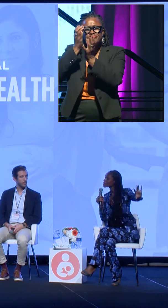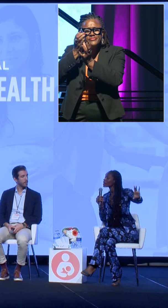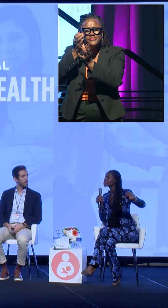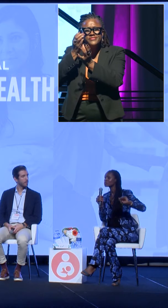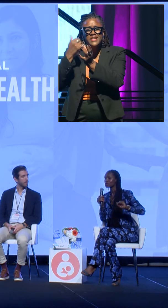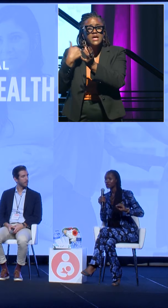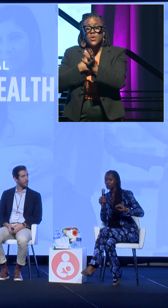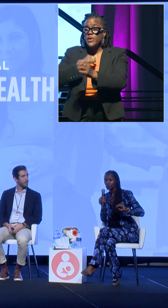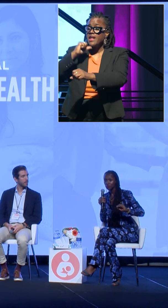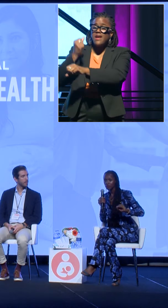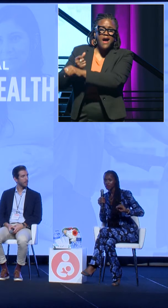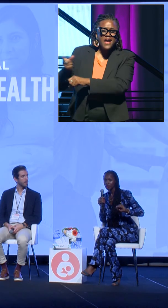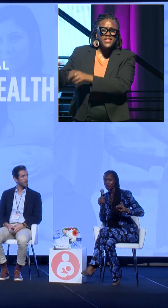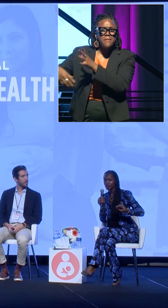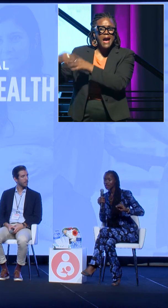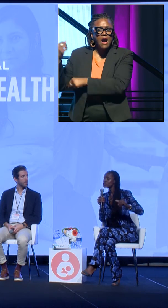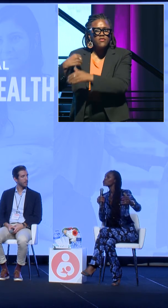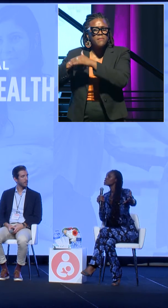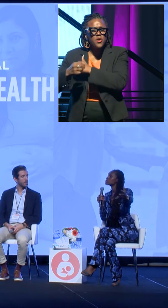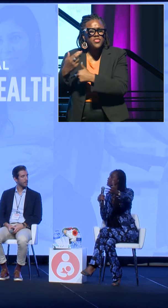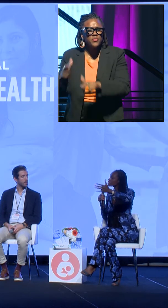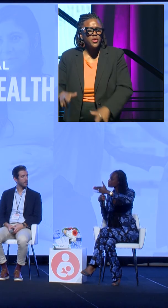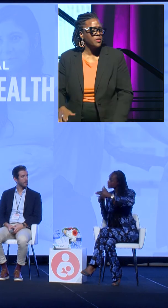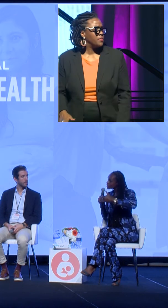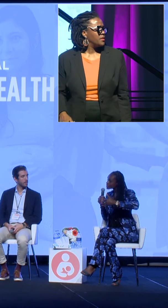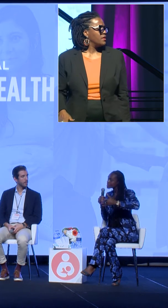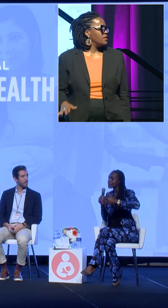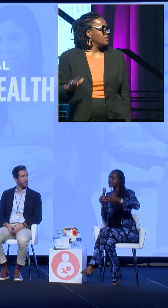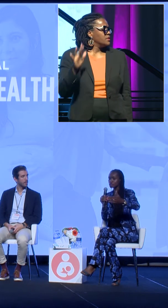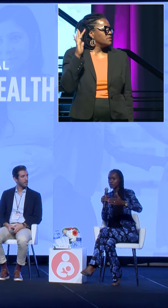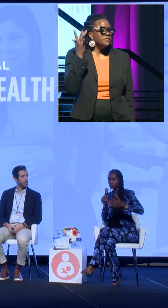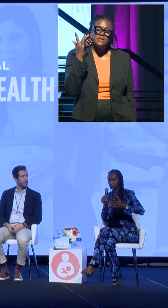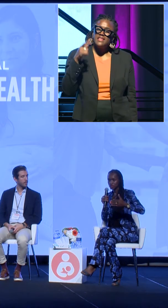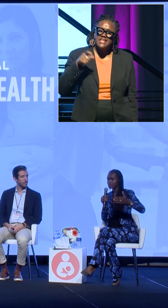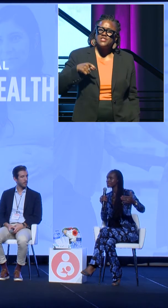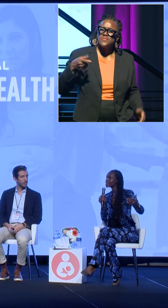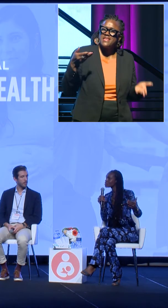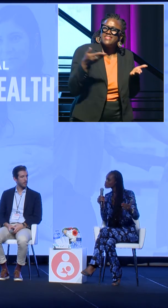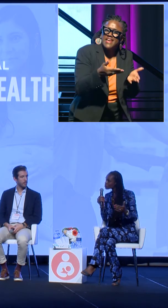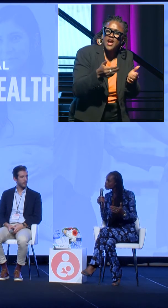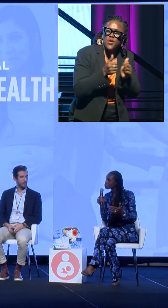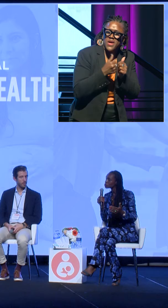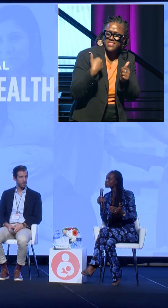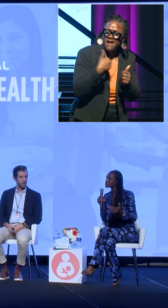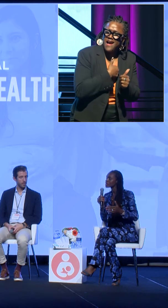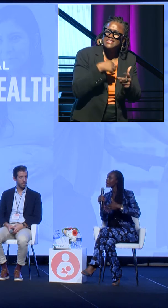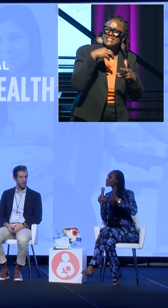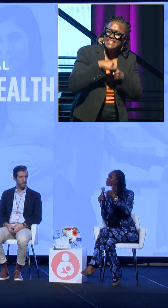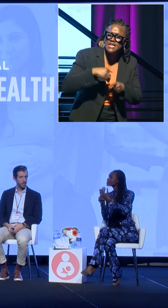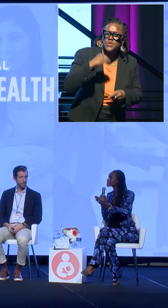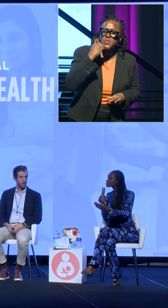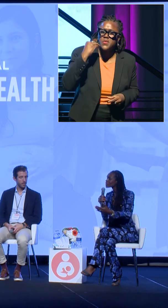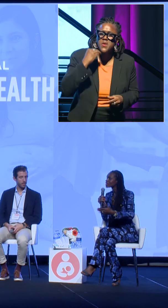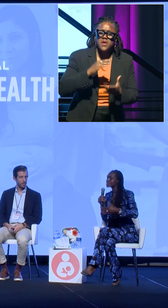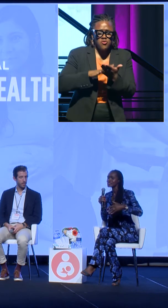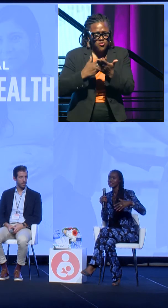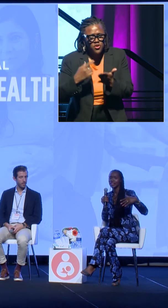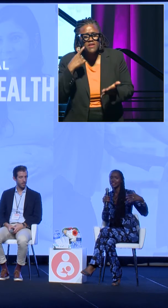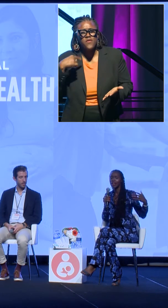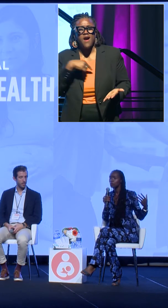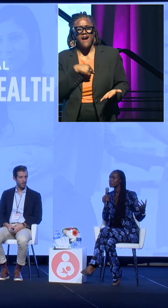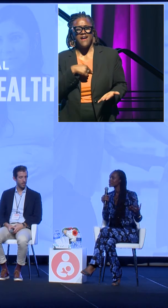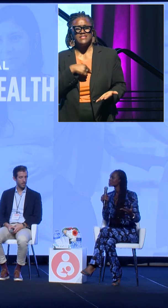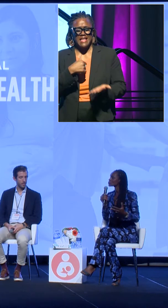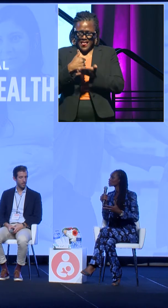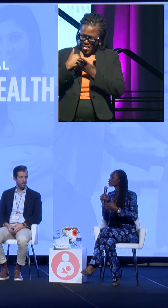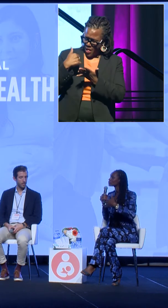we lock them out of the birthing room. Yep. Those people need to be inside the spaces with us and into the homes and cooking for us